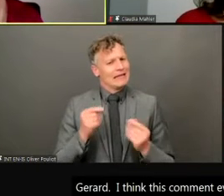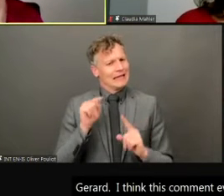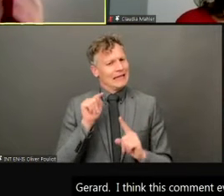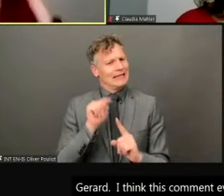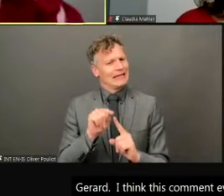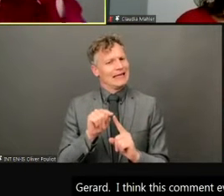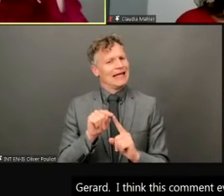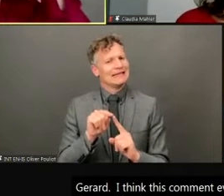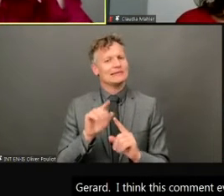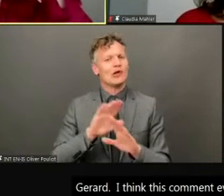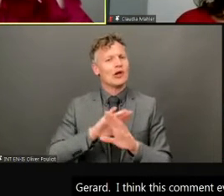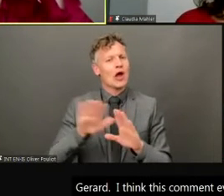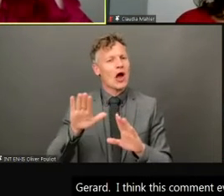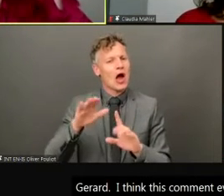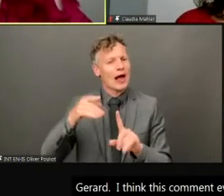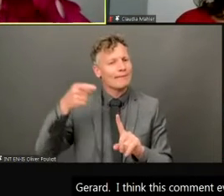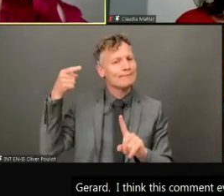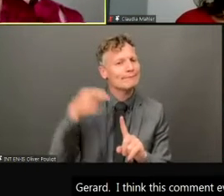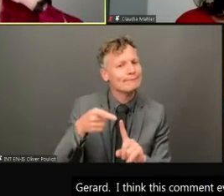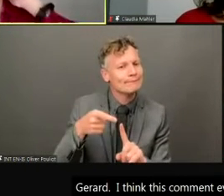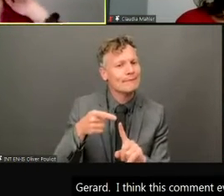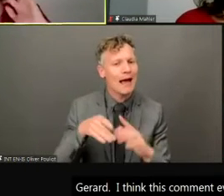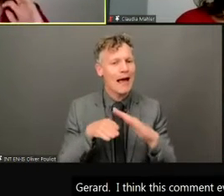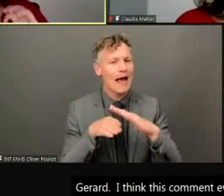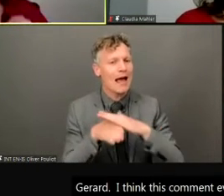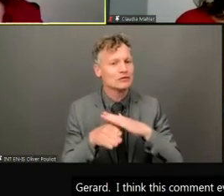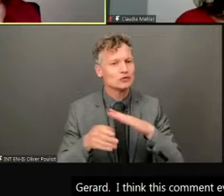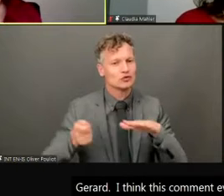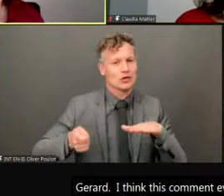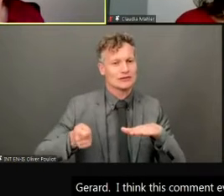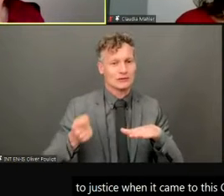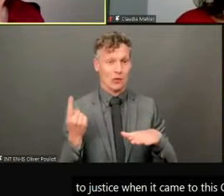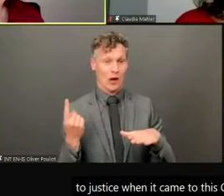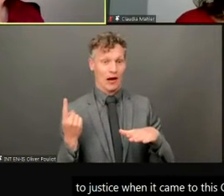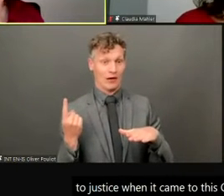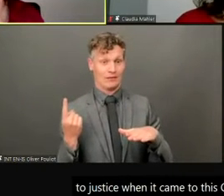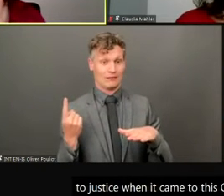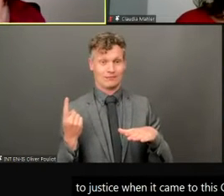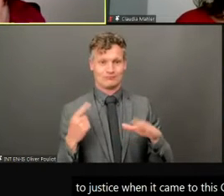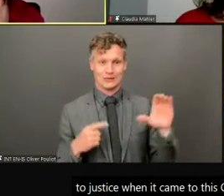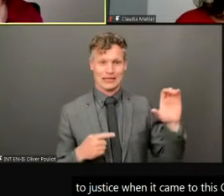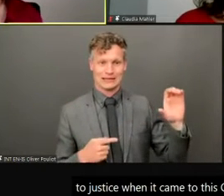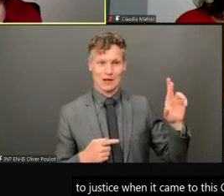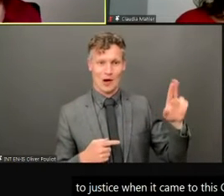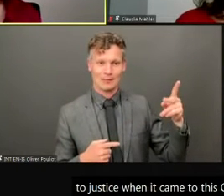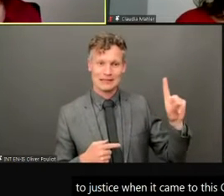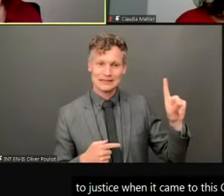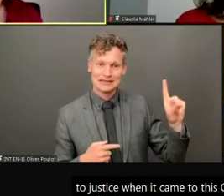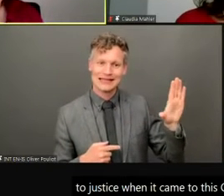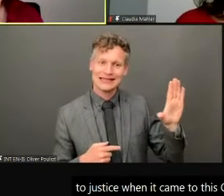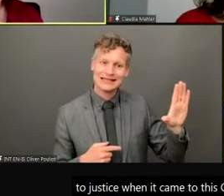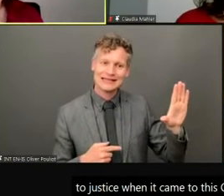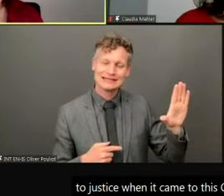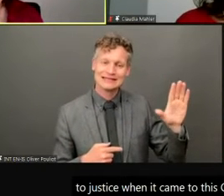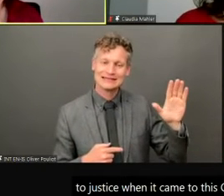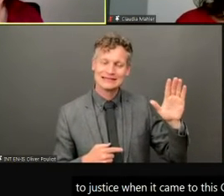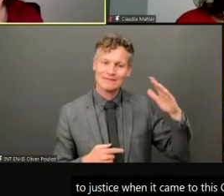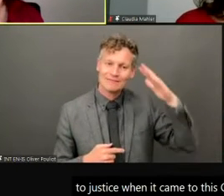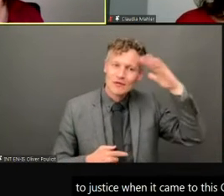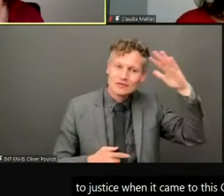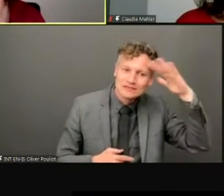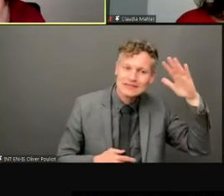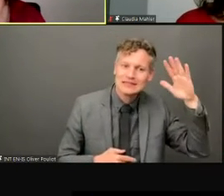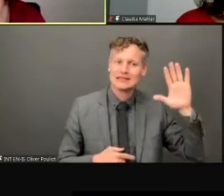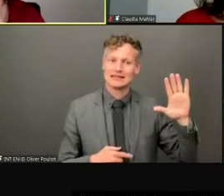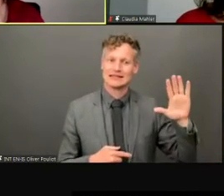to the CRPD and the frame that it provided. And one of the issues that at least I see in my work in terms of a